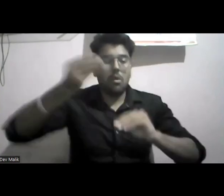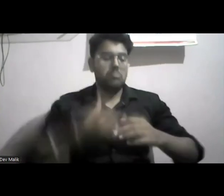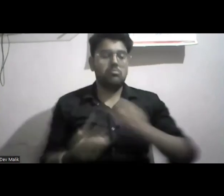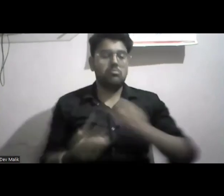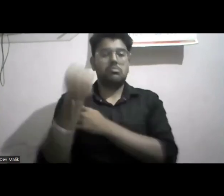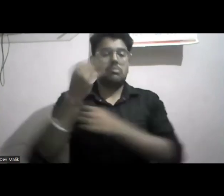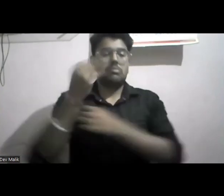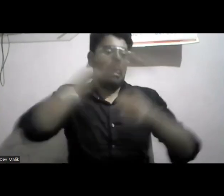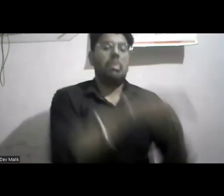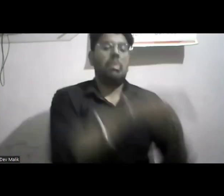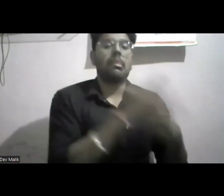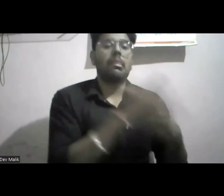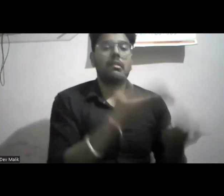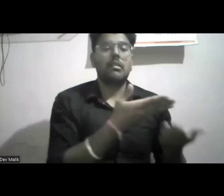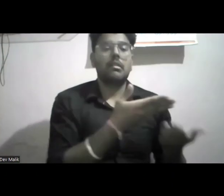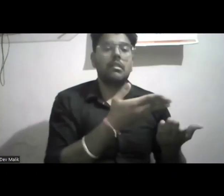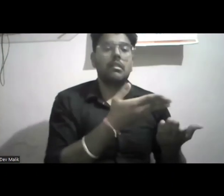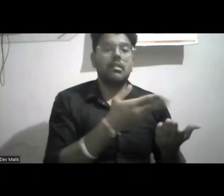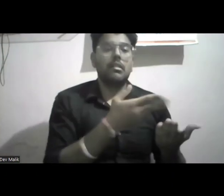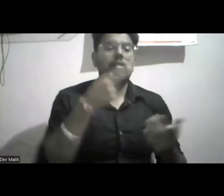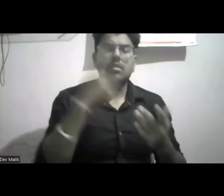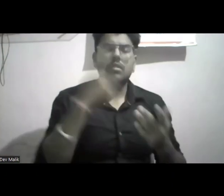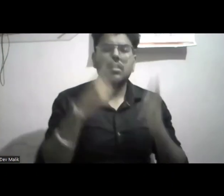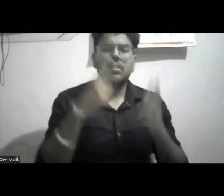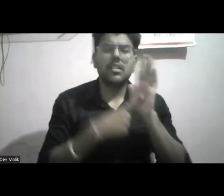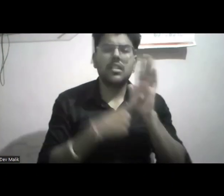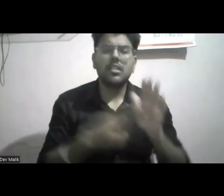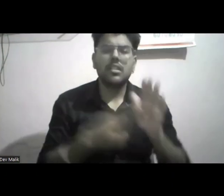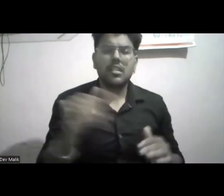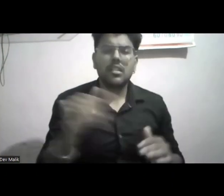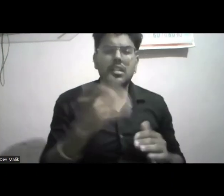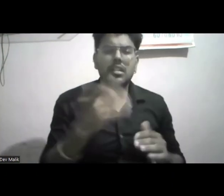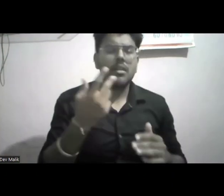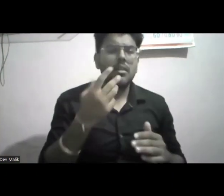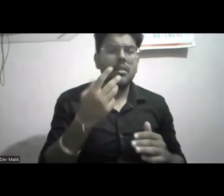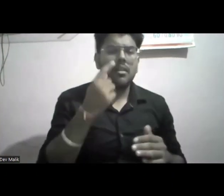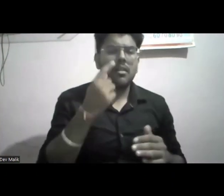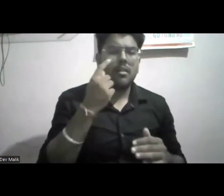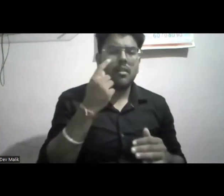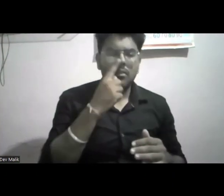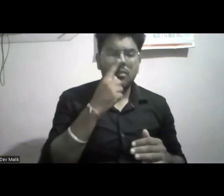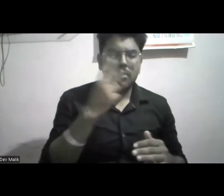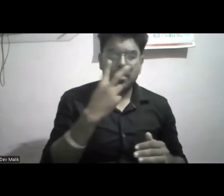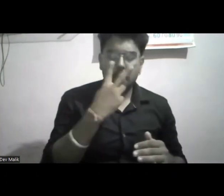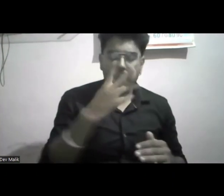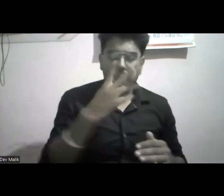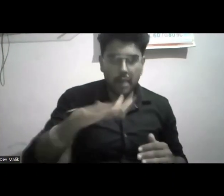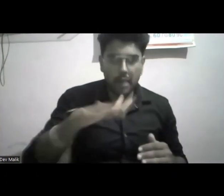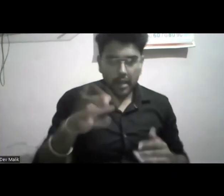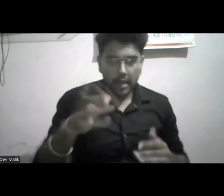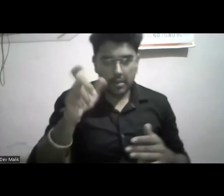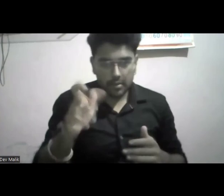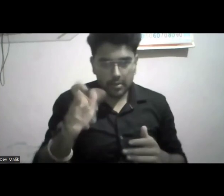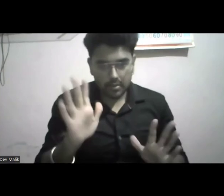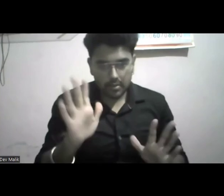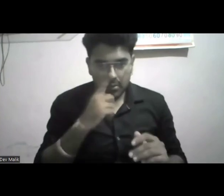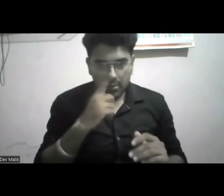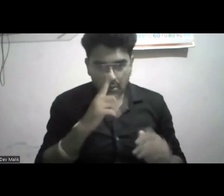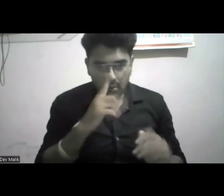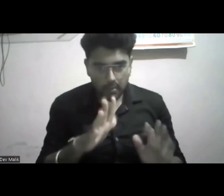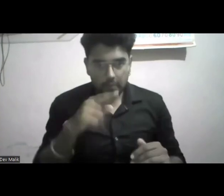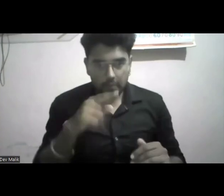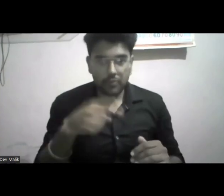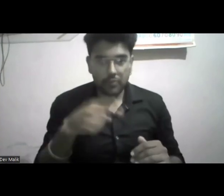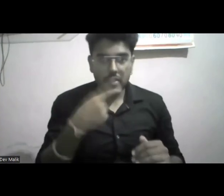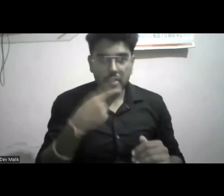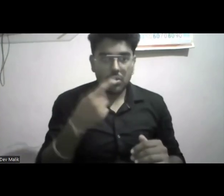something that you also saw in, you know, women with blindness. So women with blindness, women who have this some kind of